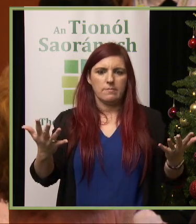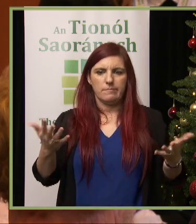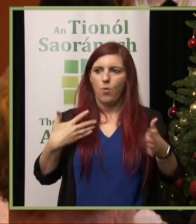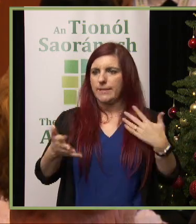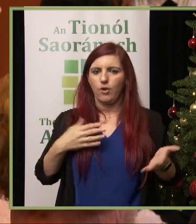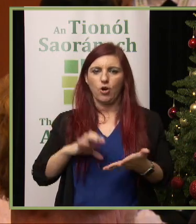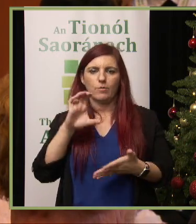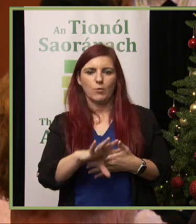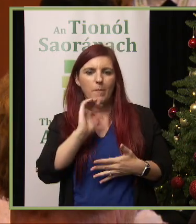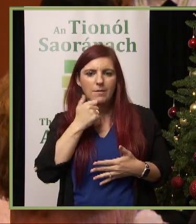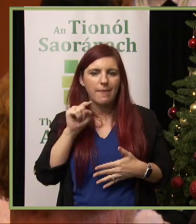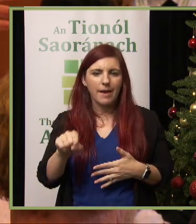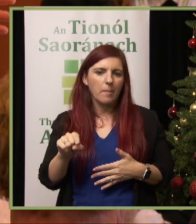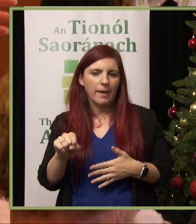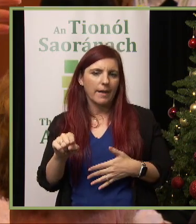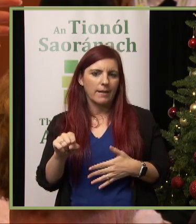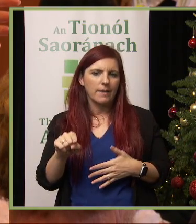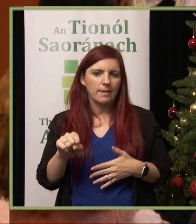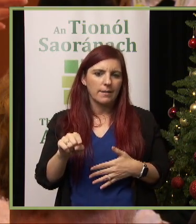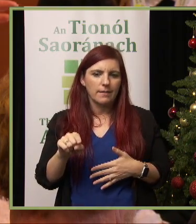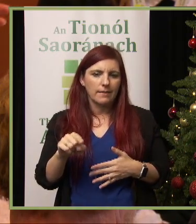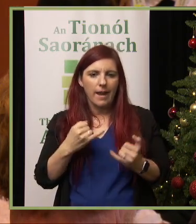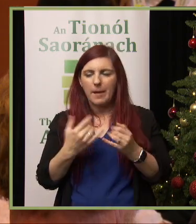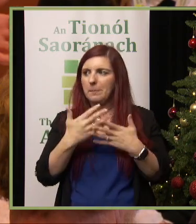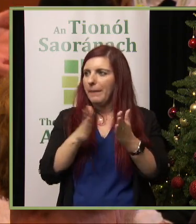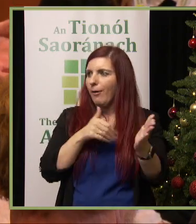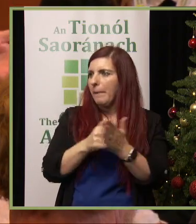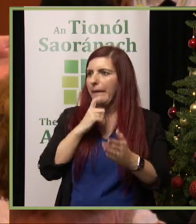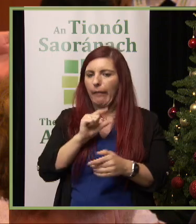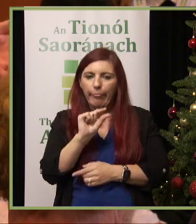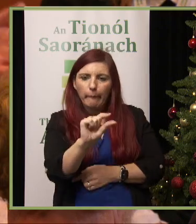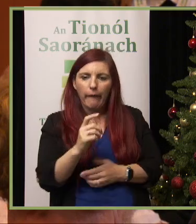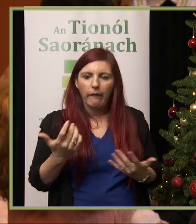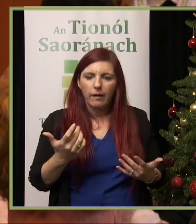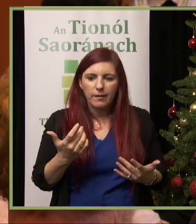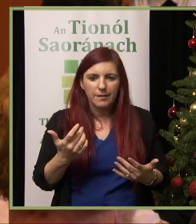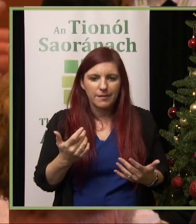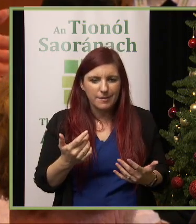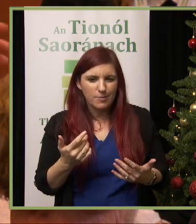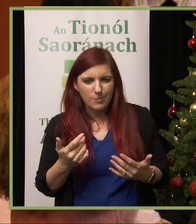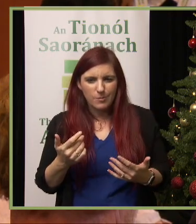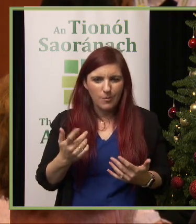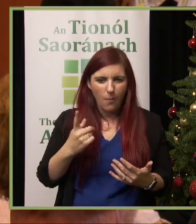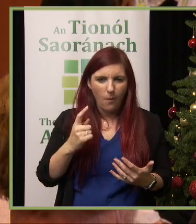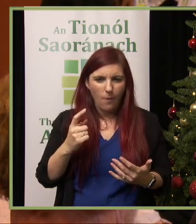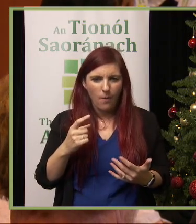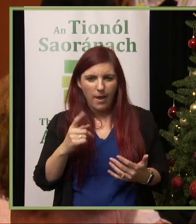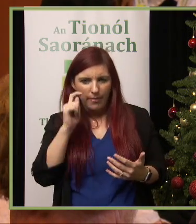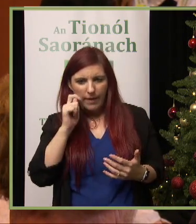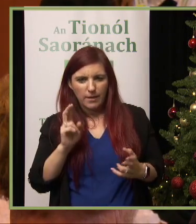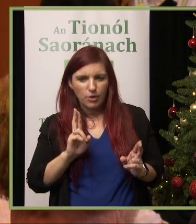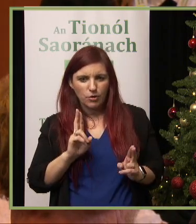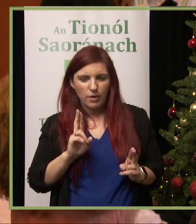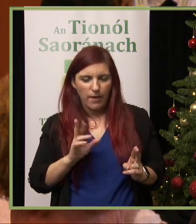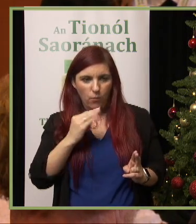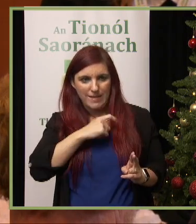Like that could mean, like a big company could contribute $1 million to it, or like a small housing might only do 100,000. Whereas like a definitive,